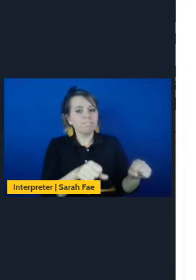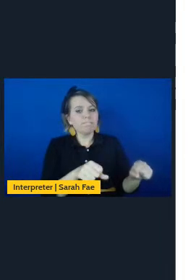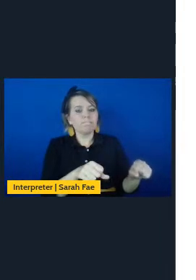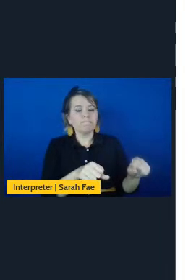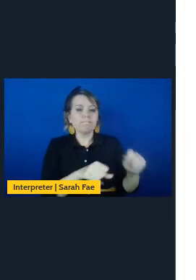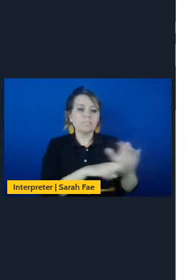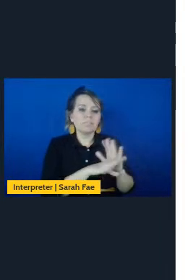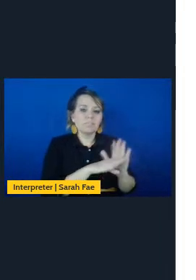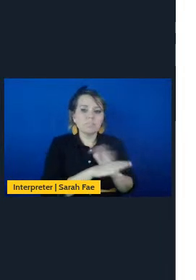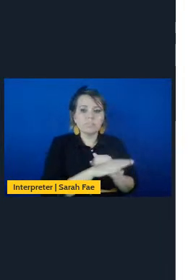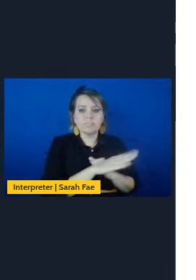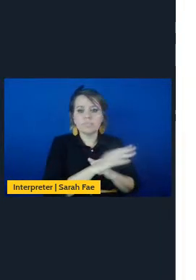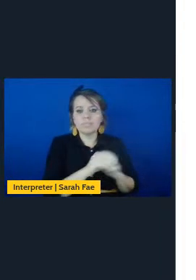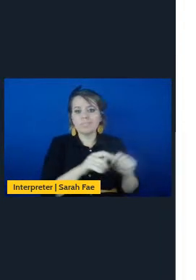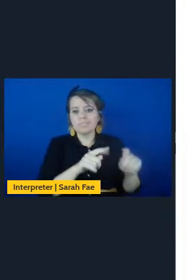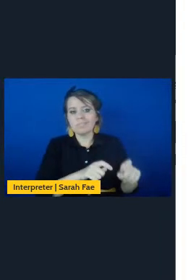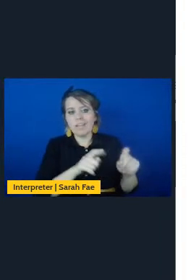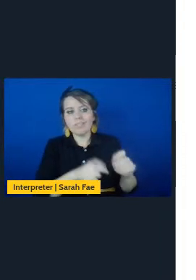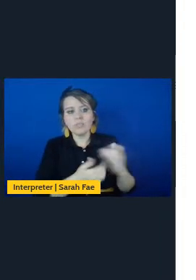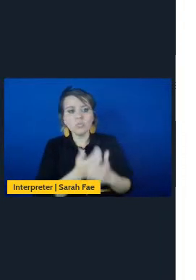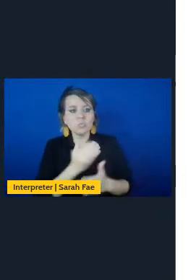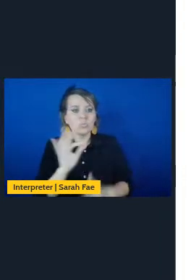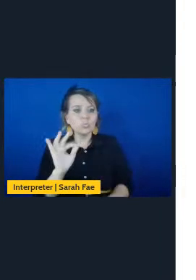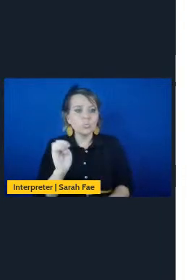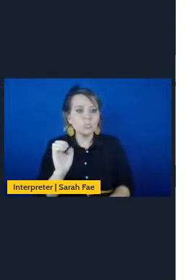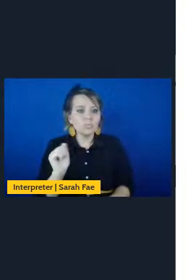develop and test new features.